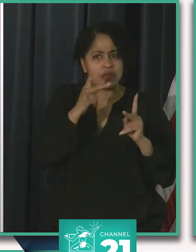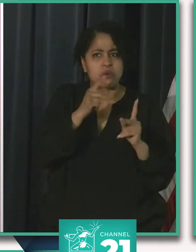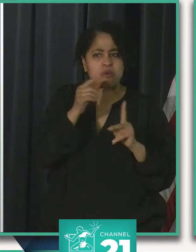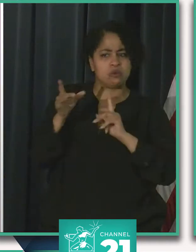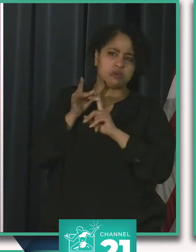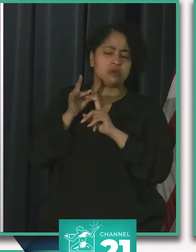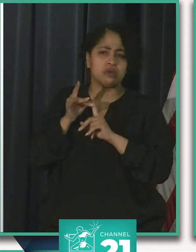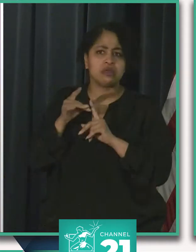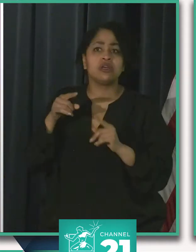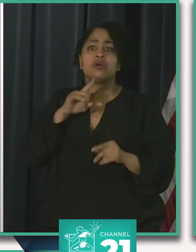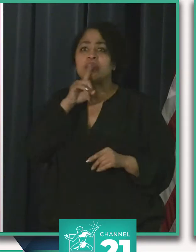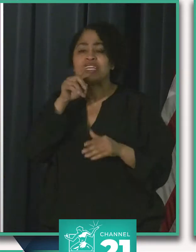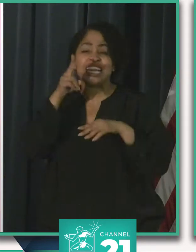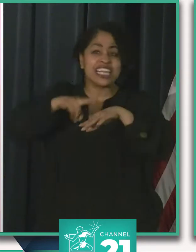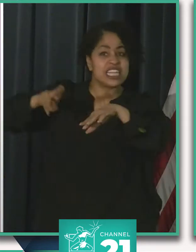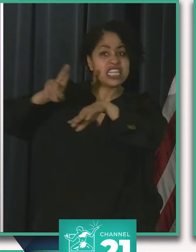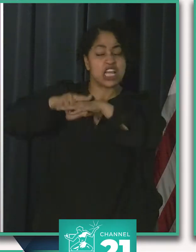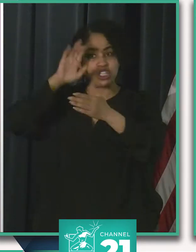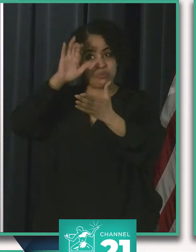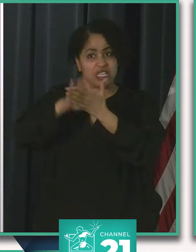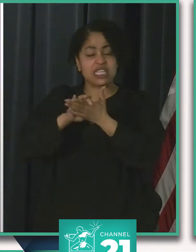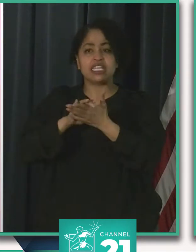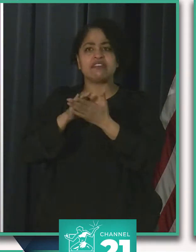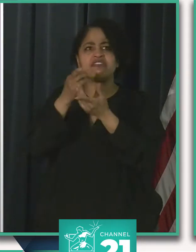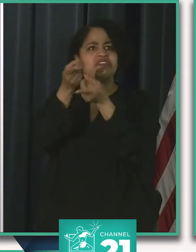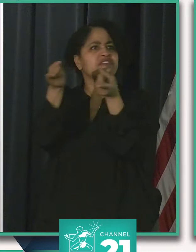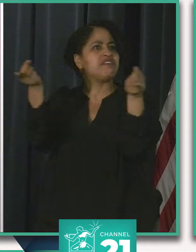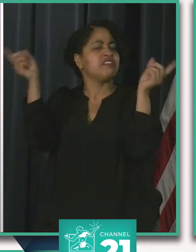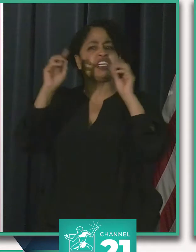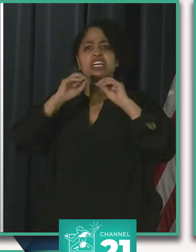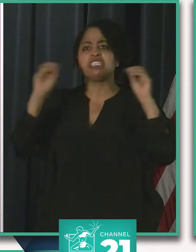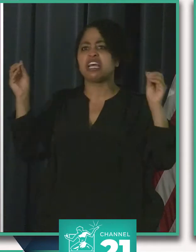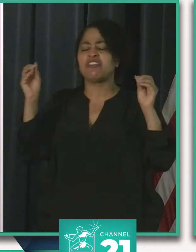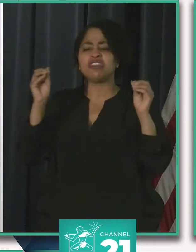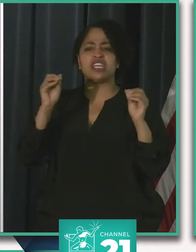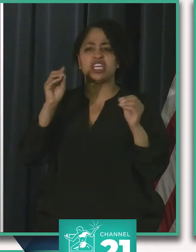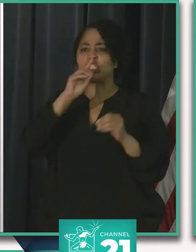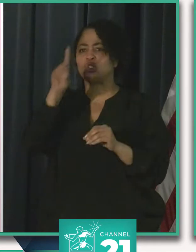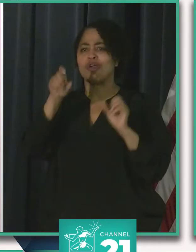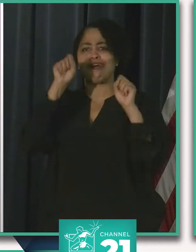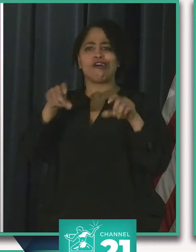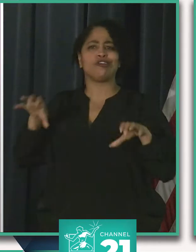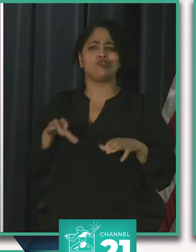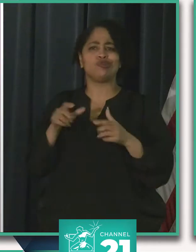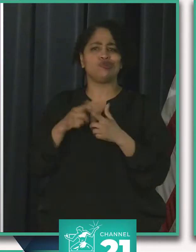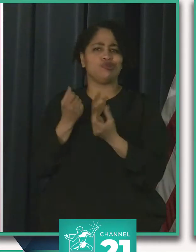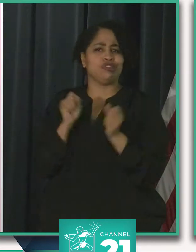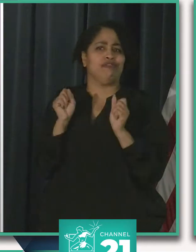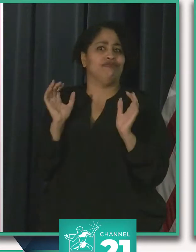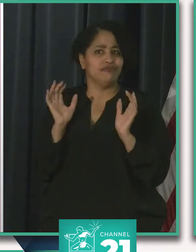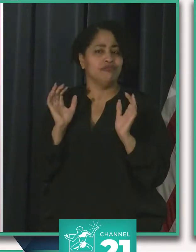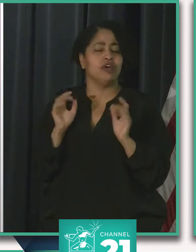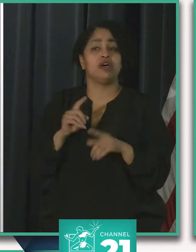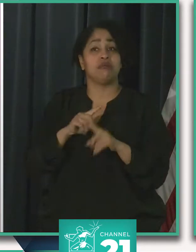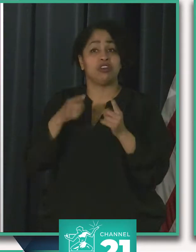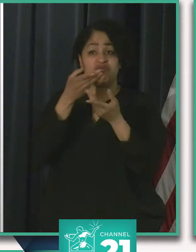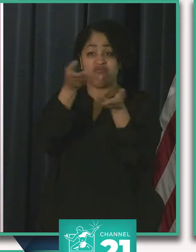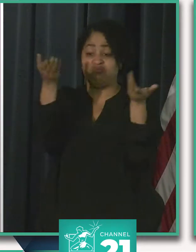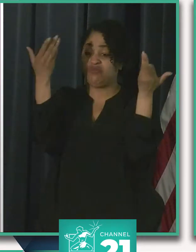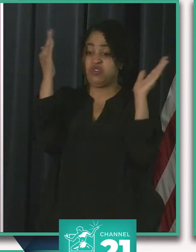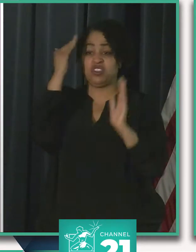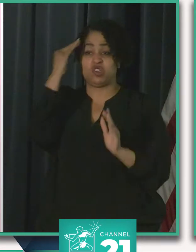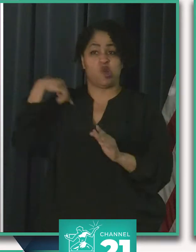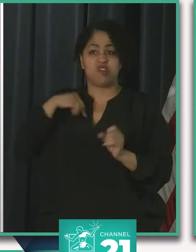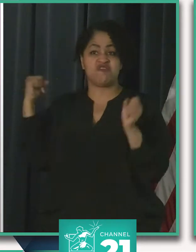belief in the national media that there was nothing that a city like Detroit could do. But as you know, we